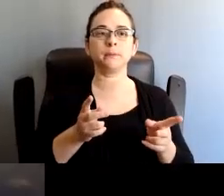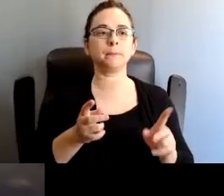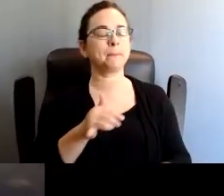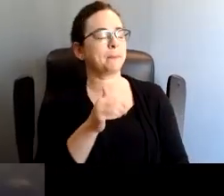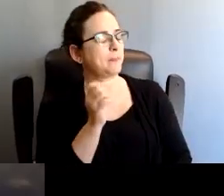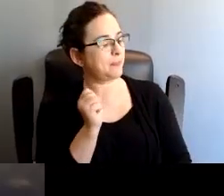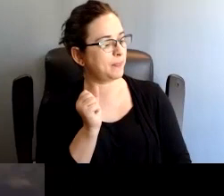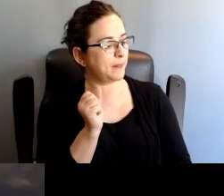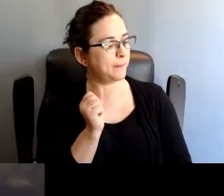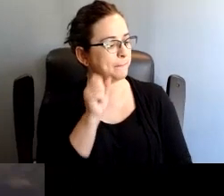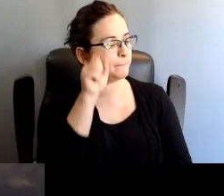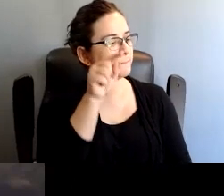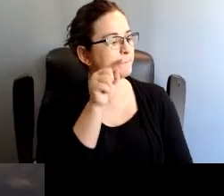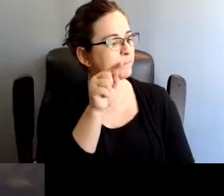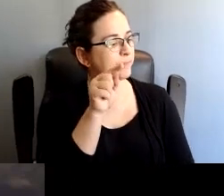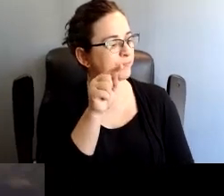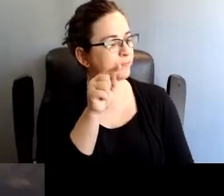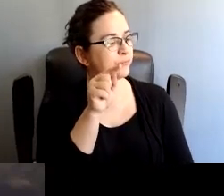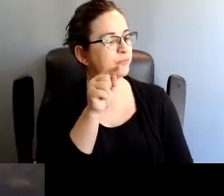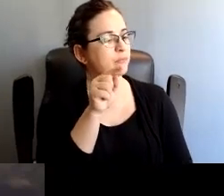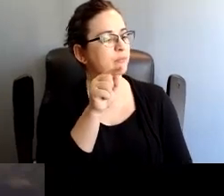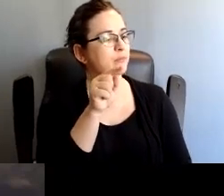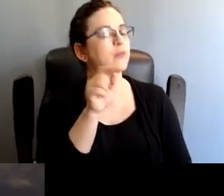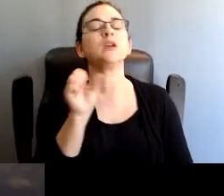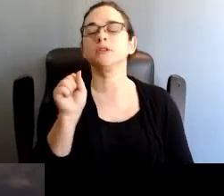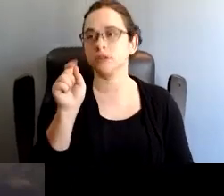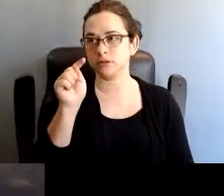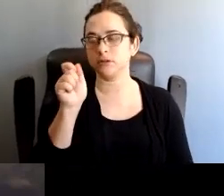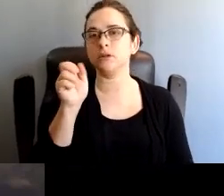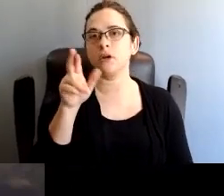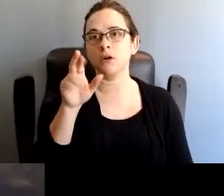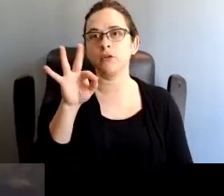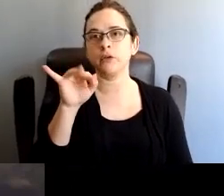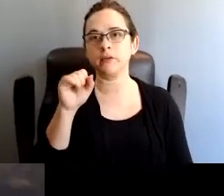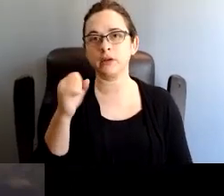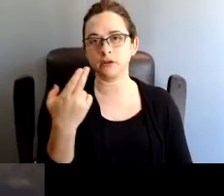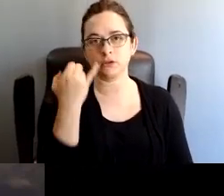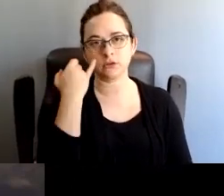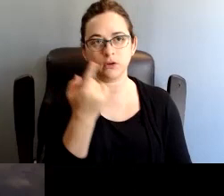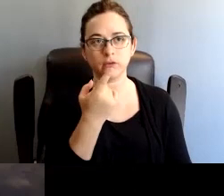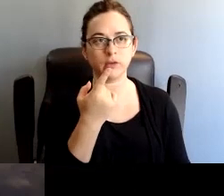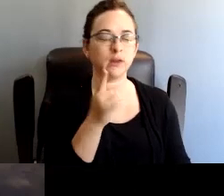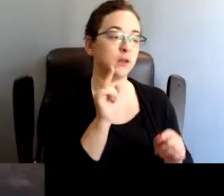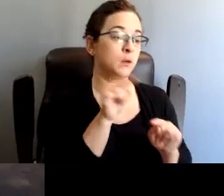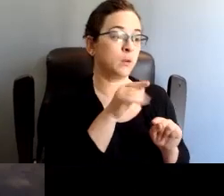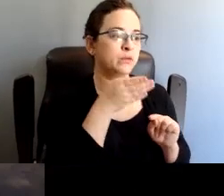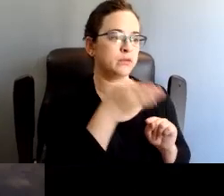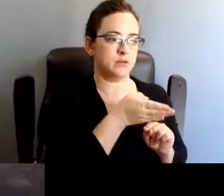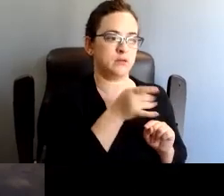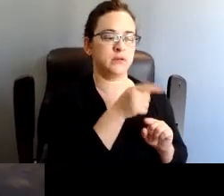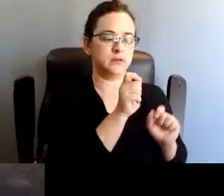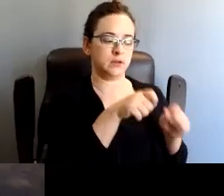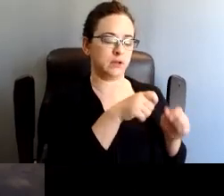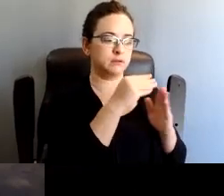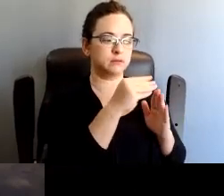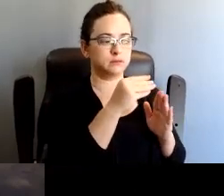support. Okay. So a student can go on to Starfish and request assistance if they're housing insecure,